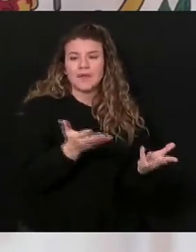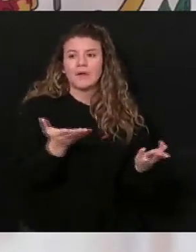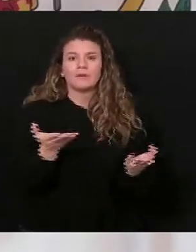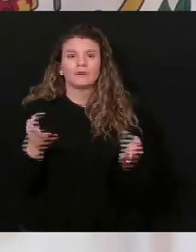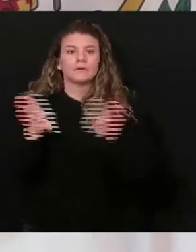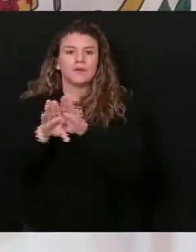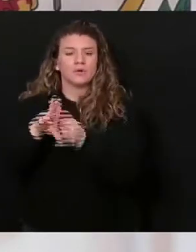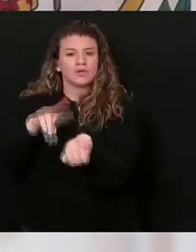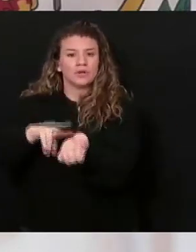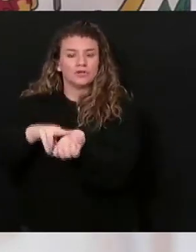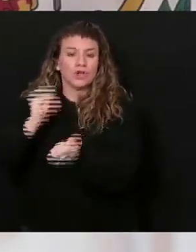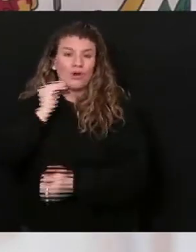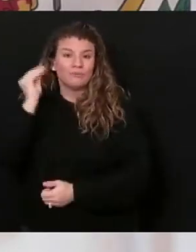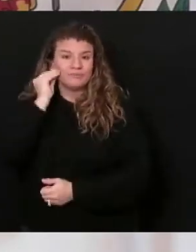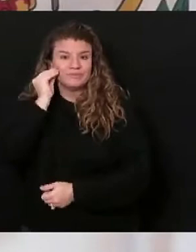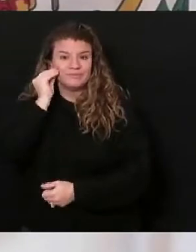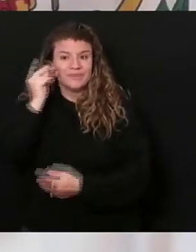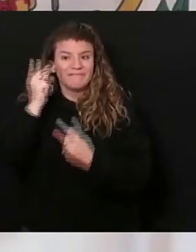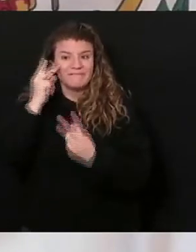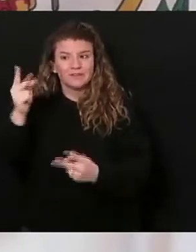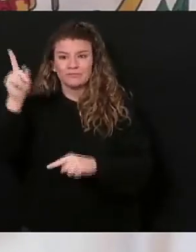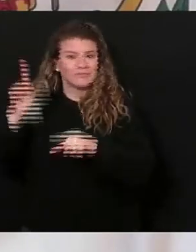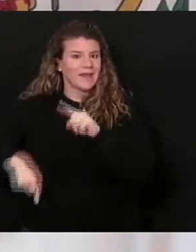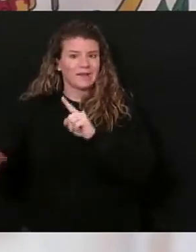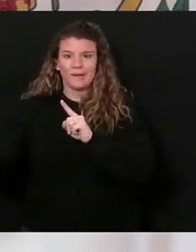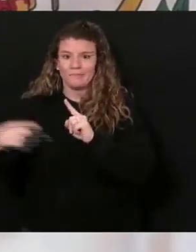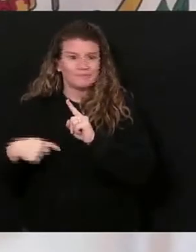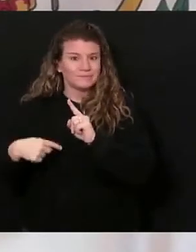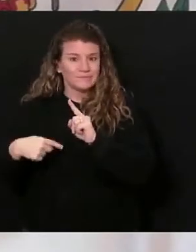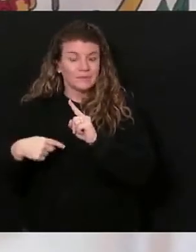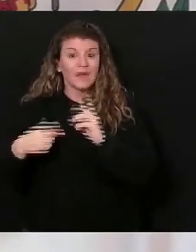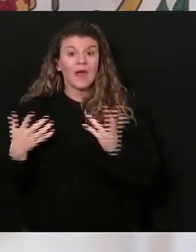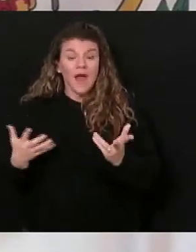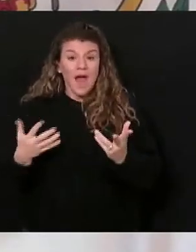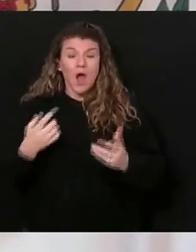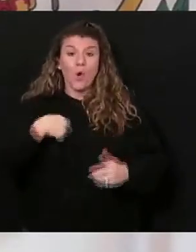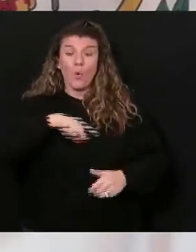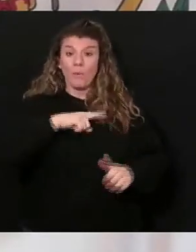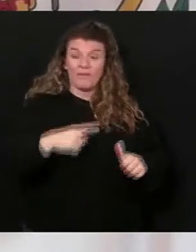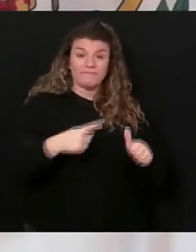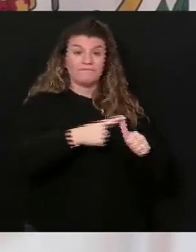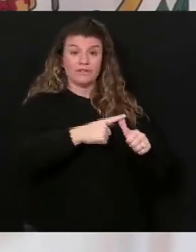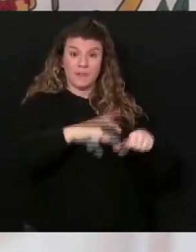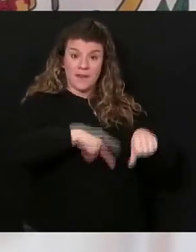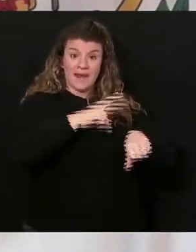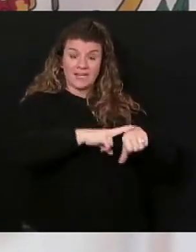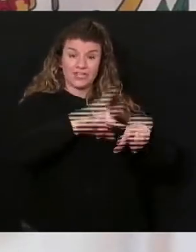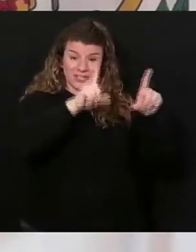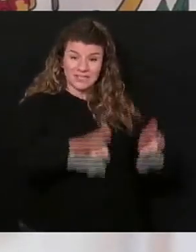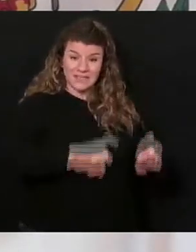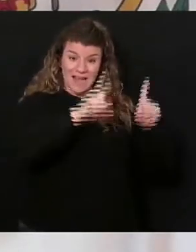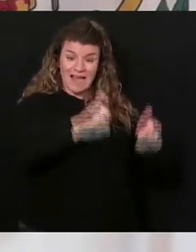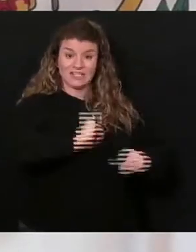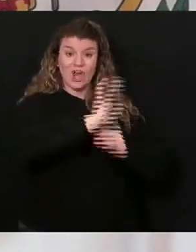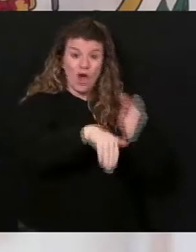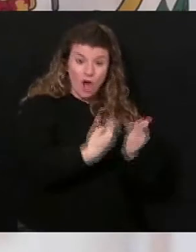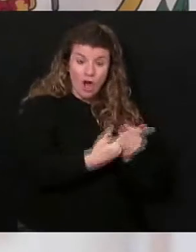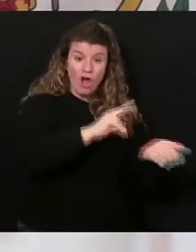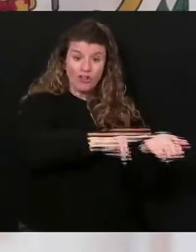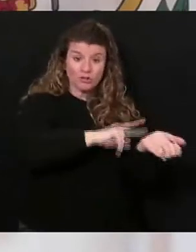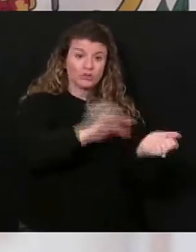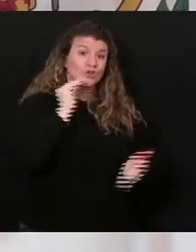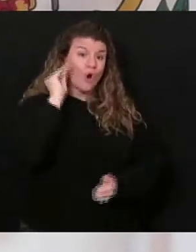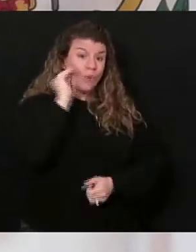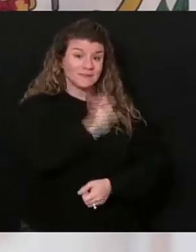nursing homes to visitation, or make sure that we were the first in the nation to test all of our residents and staff at our